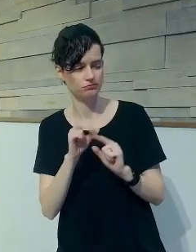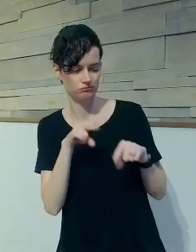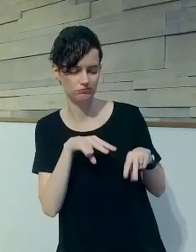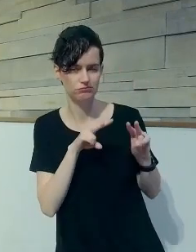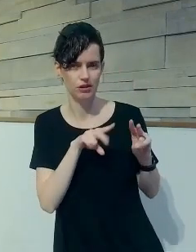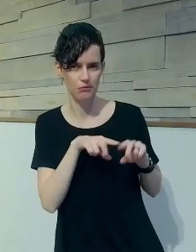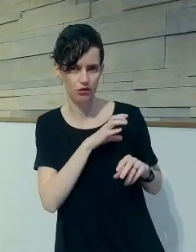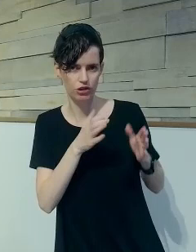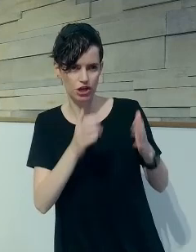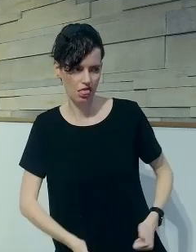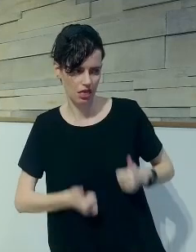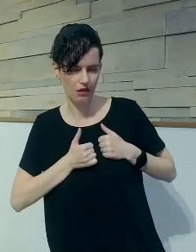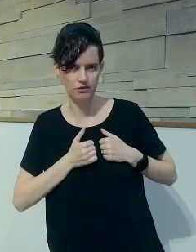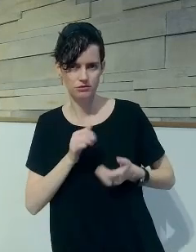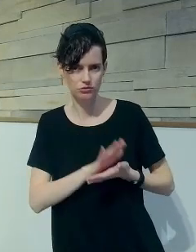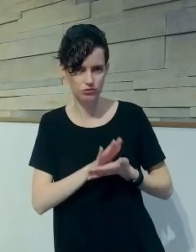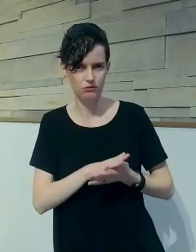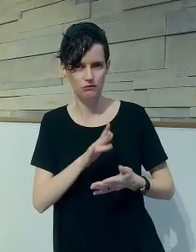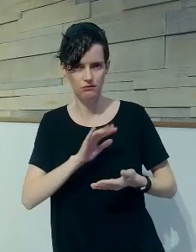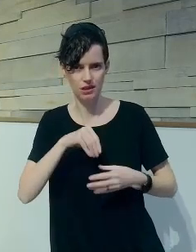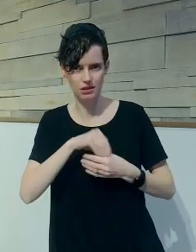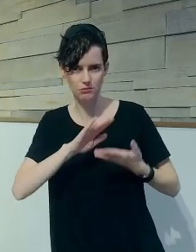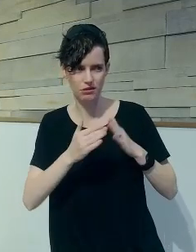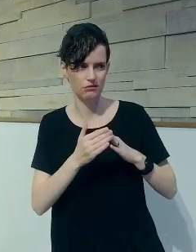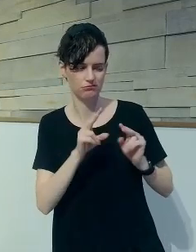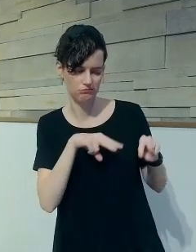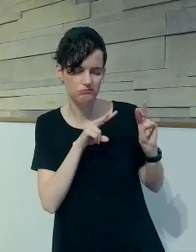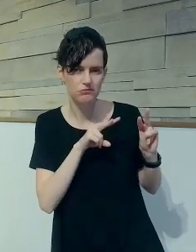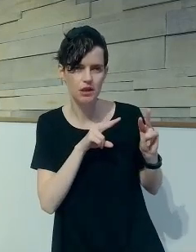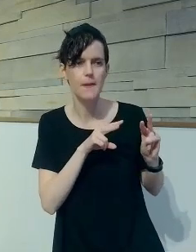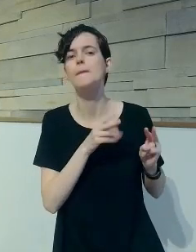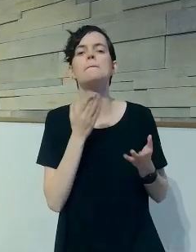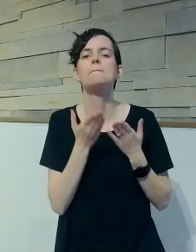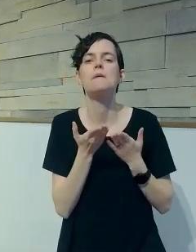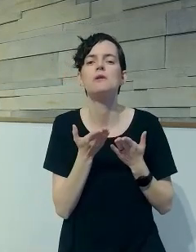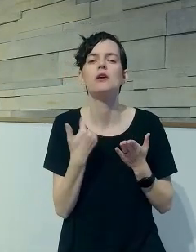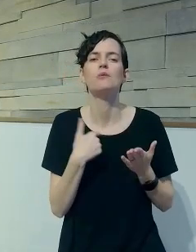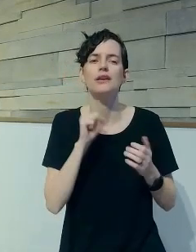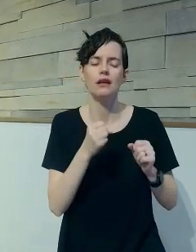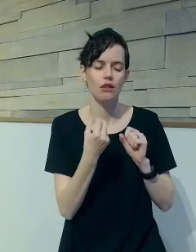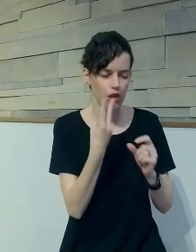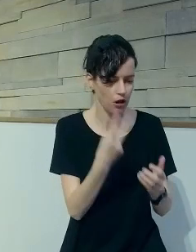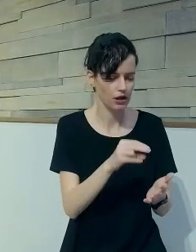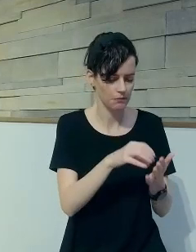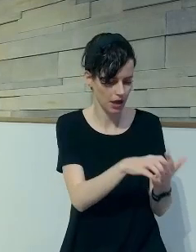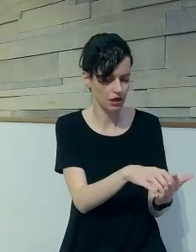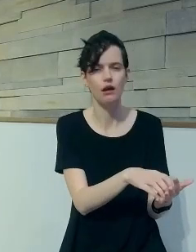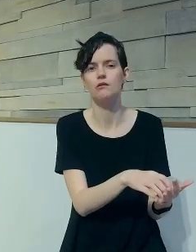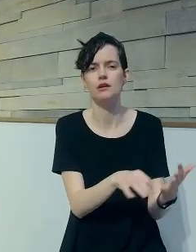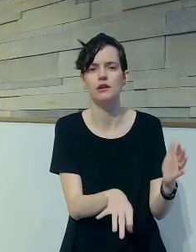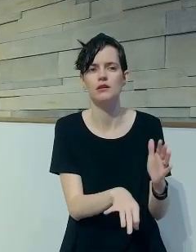the Christian life at work, at school, in the community. That means that we can come to this passage and we can